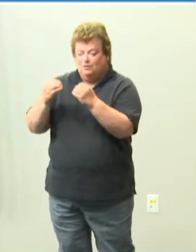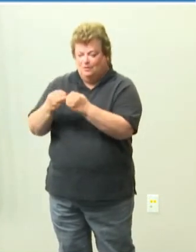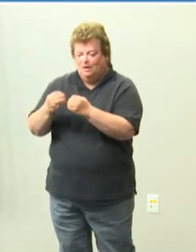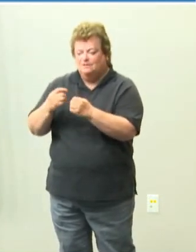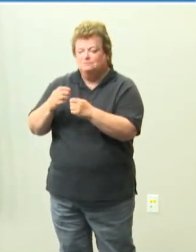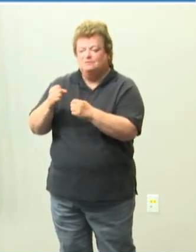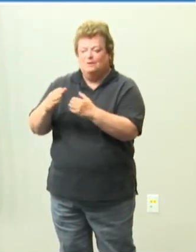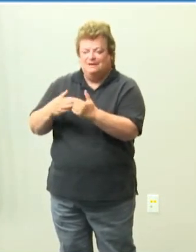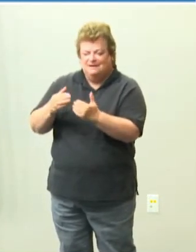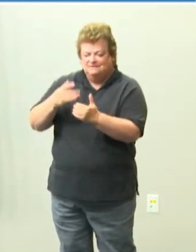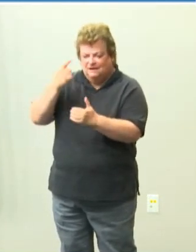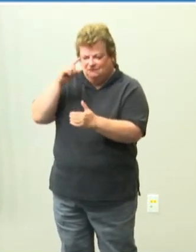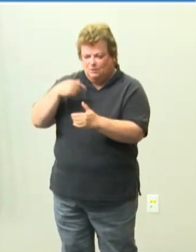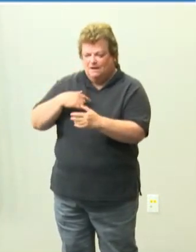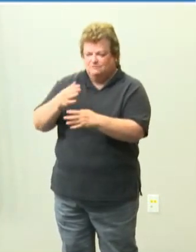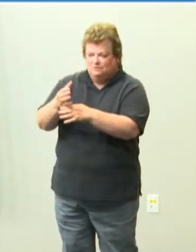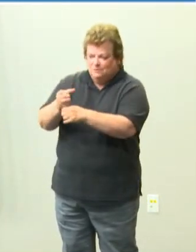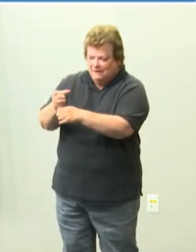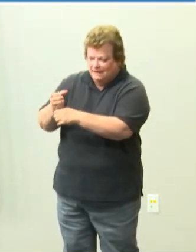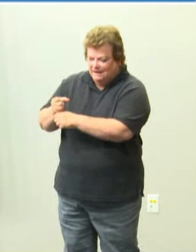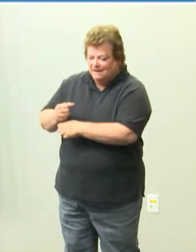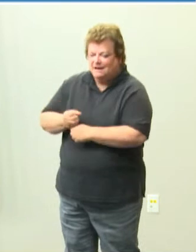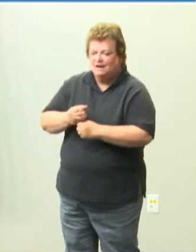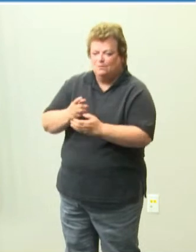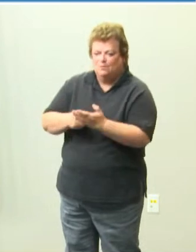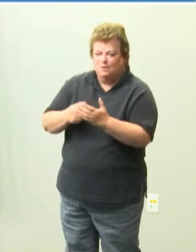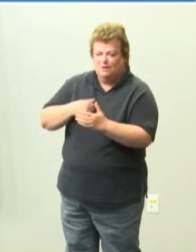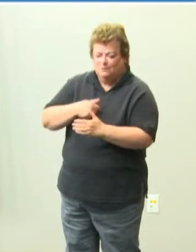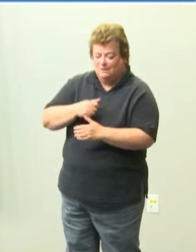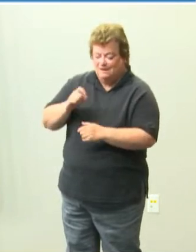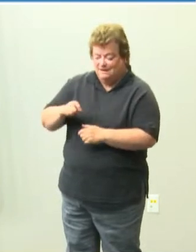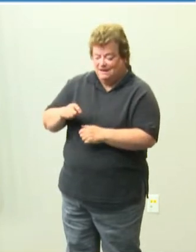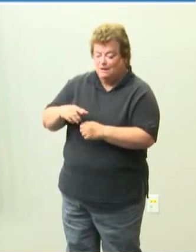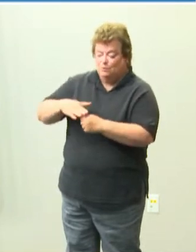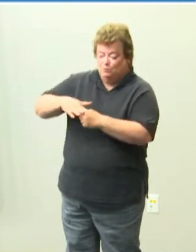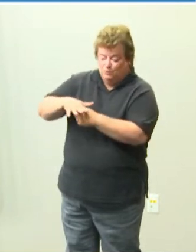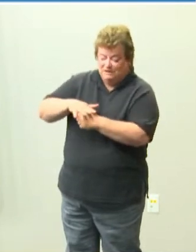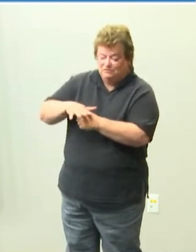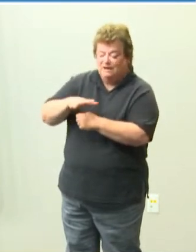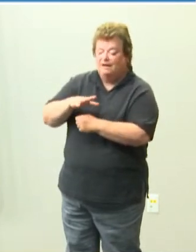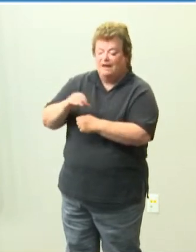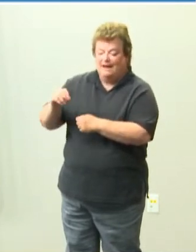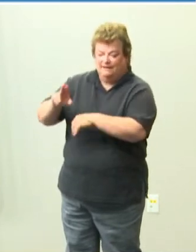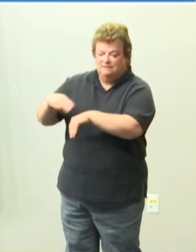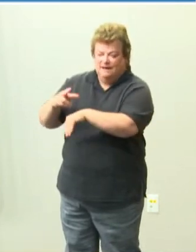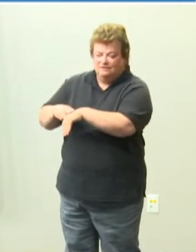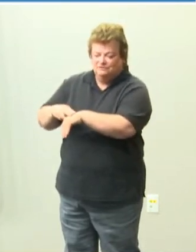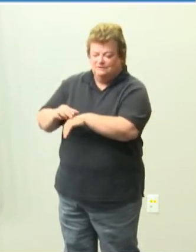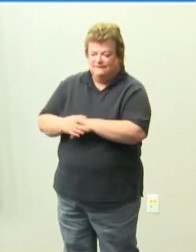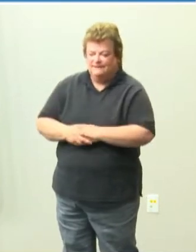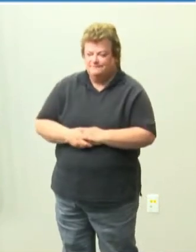access to resources and supplies both regionally and nationally.